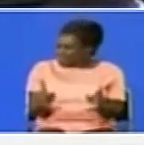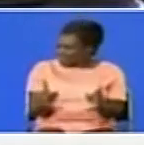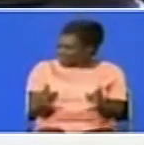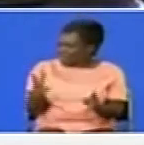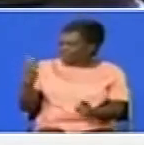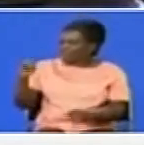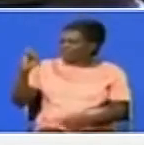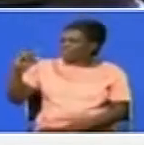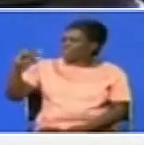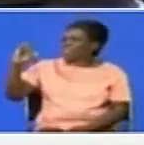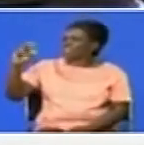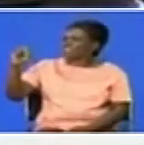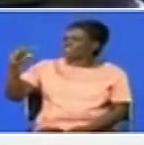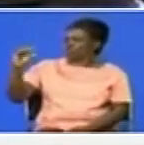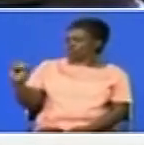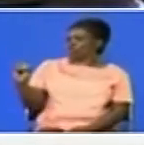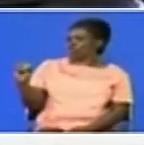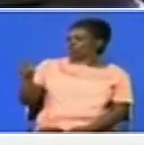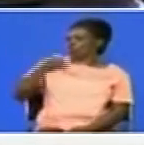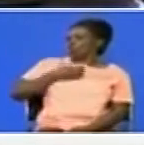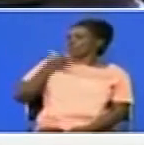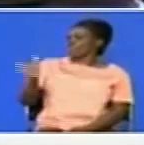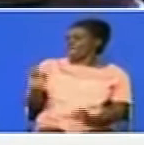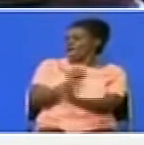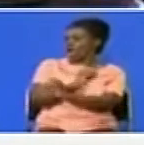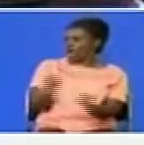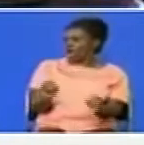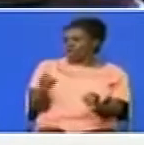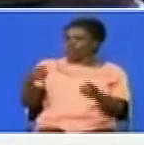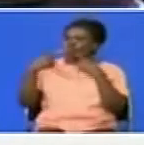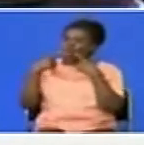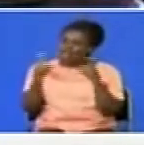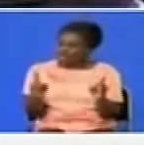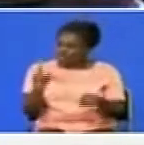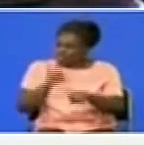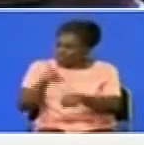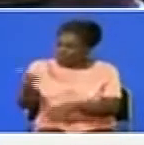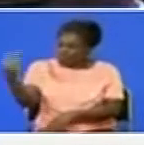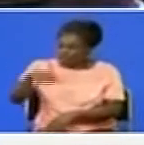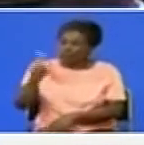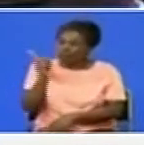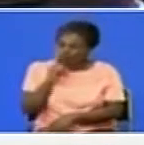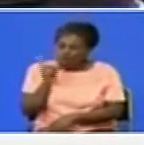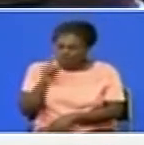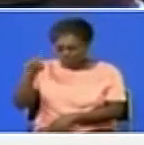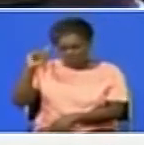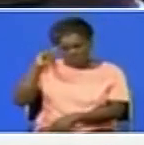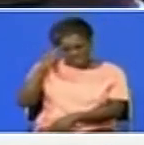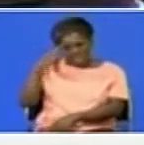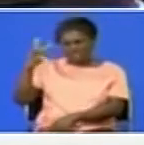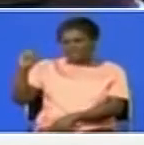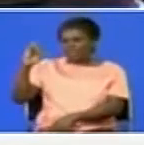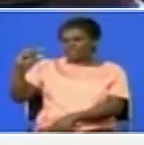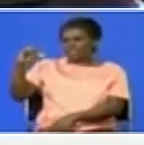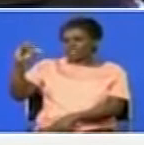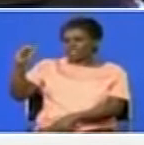about Migingo? You own no piece of land in Migingo. Can you declare that when you are here tomorrow? All right. So do you think then Migingo will